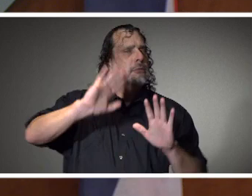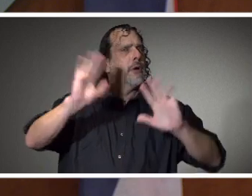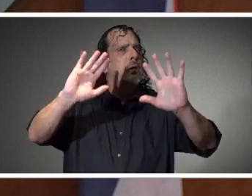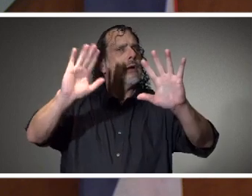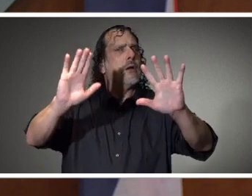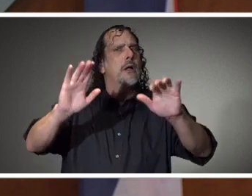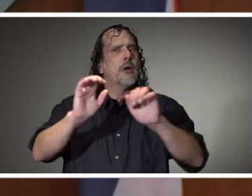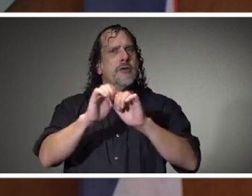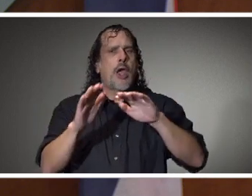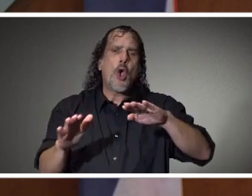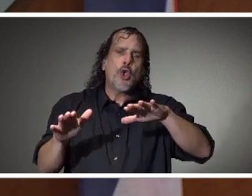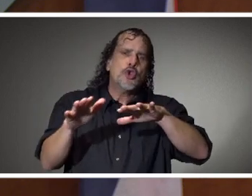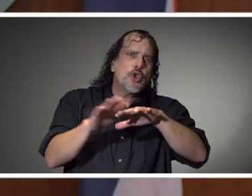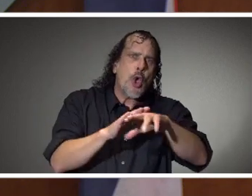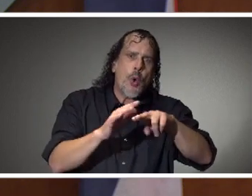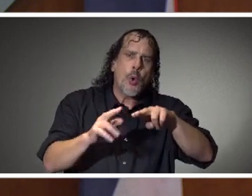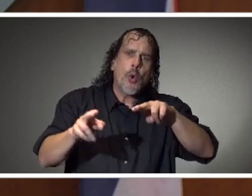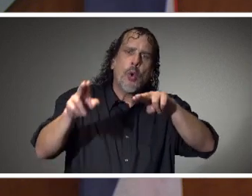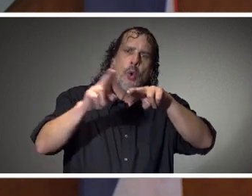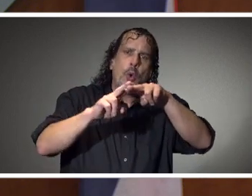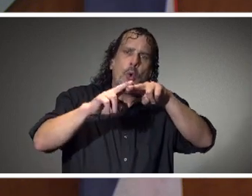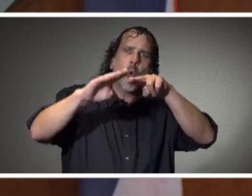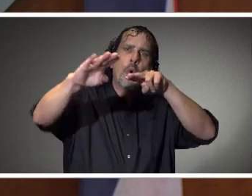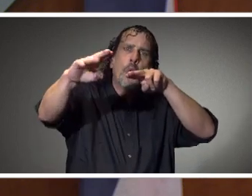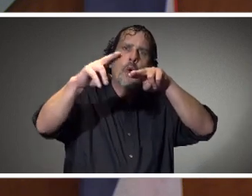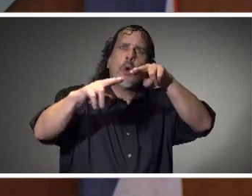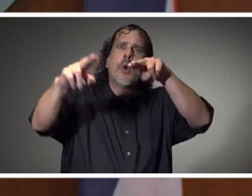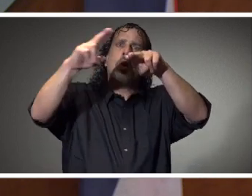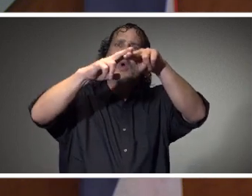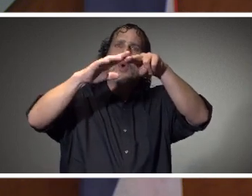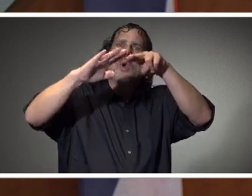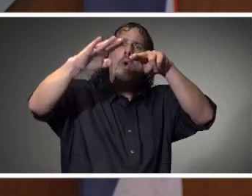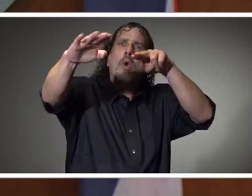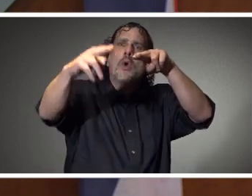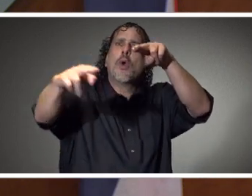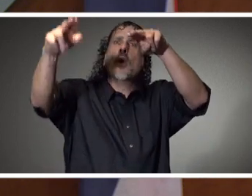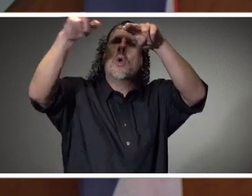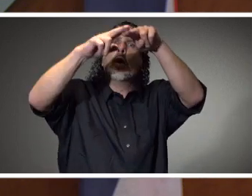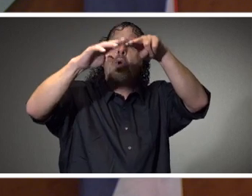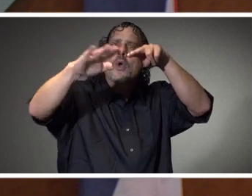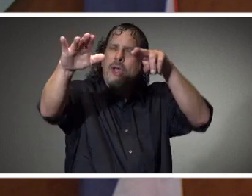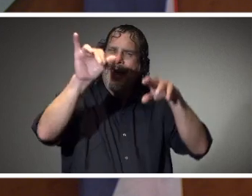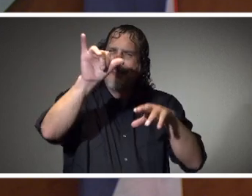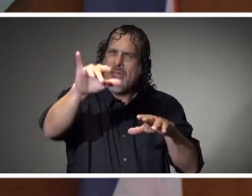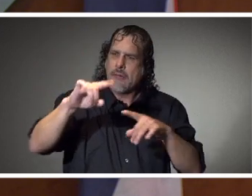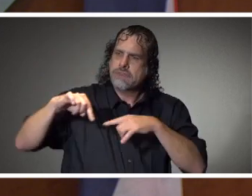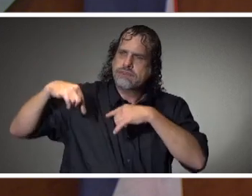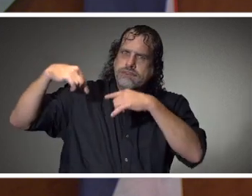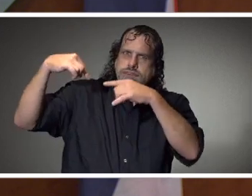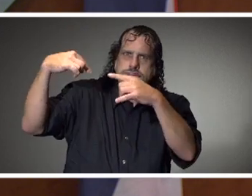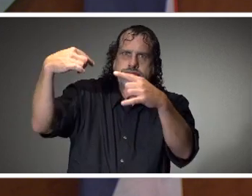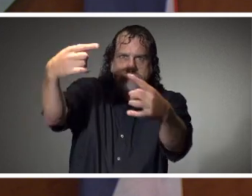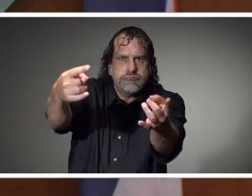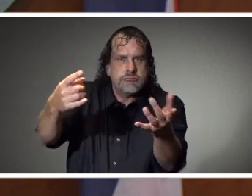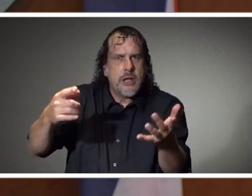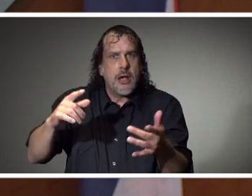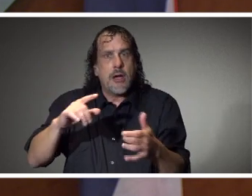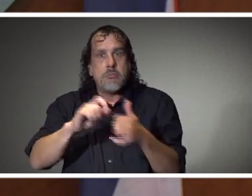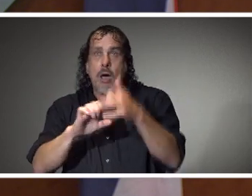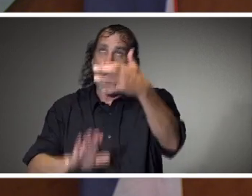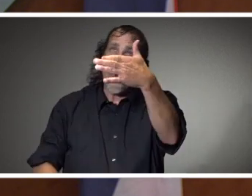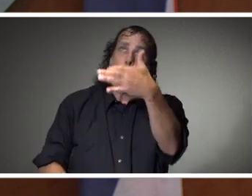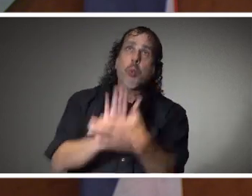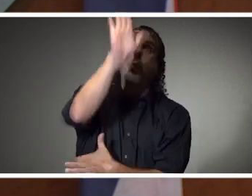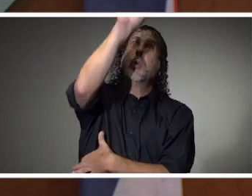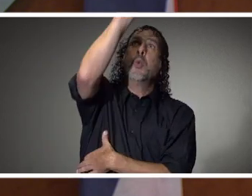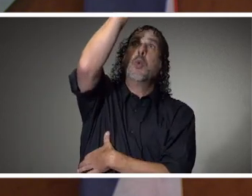very slow, steady increase in total cases over time, but we haven't seen the huge spike that you